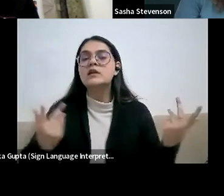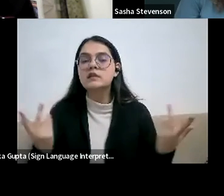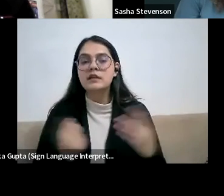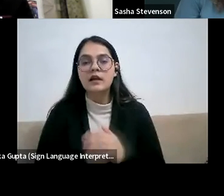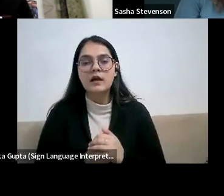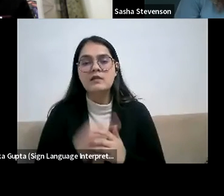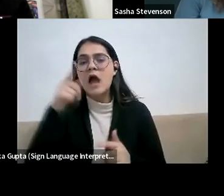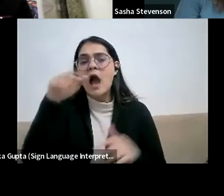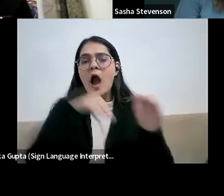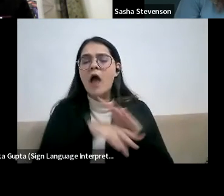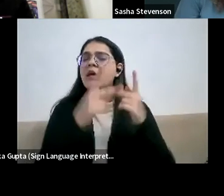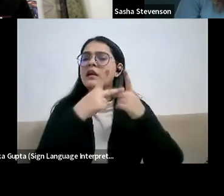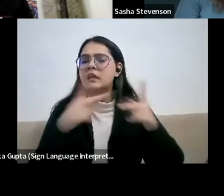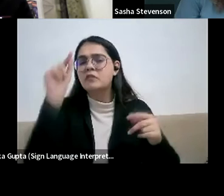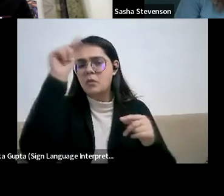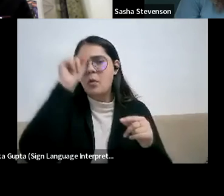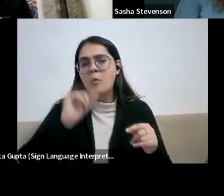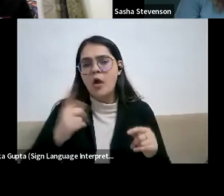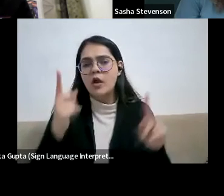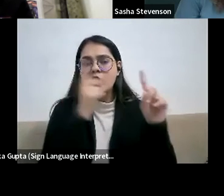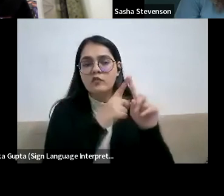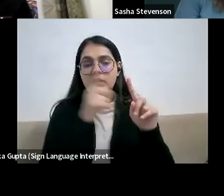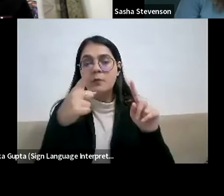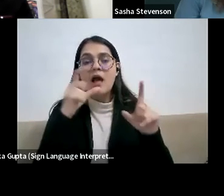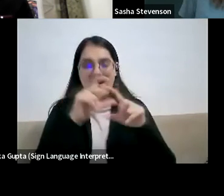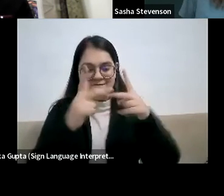be different indicators. First of all, what is diversity?